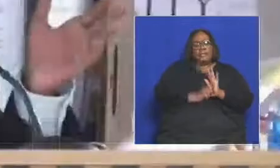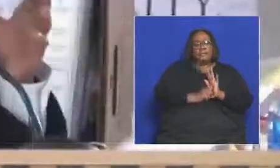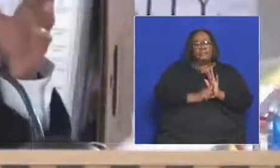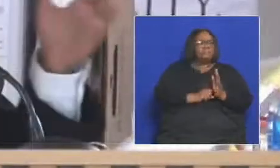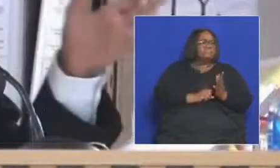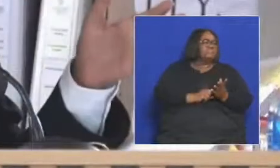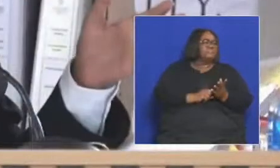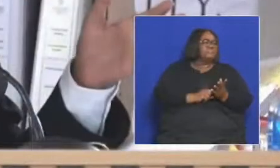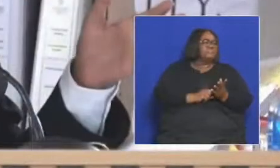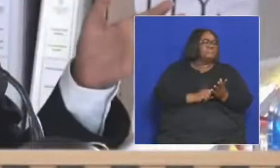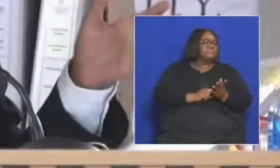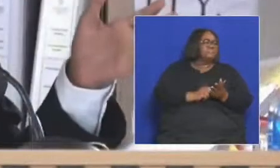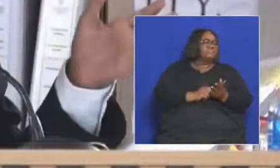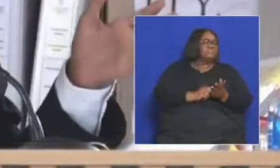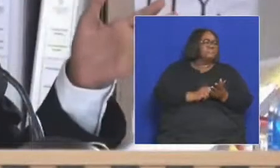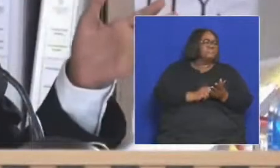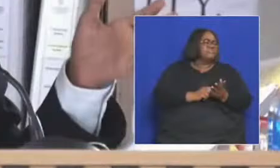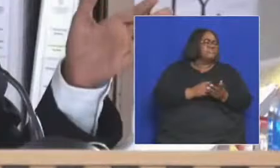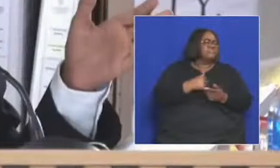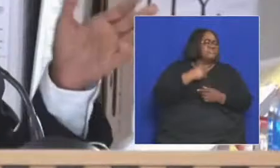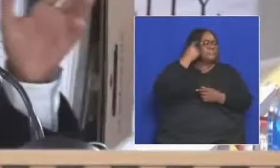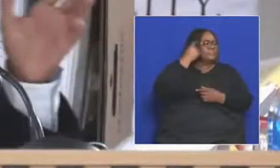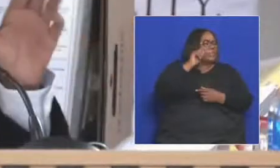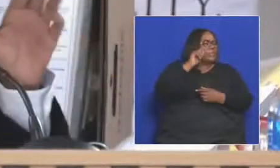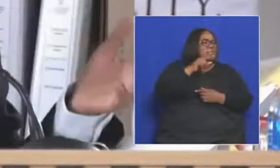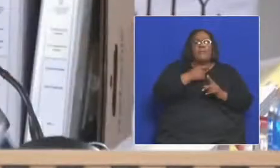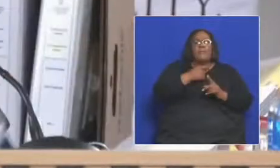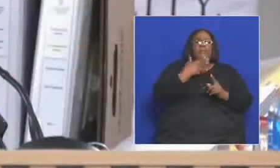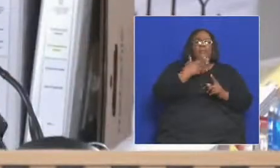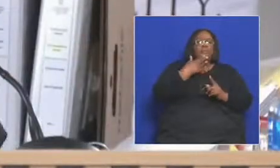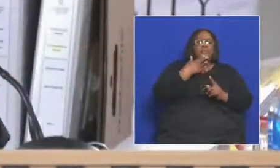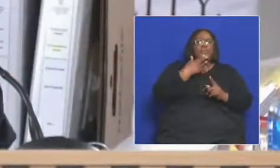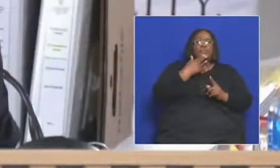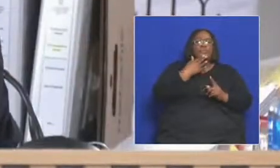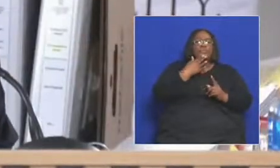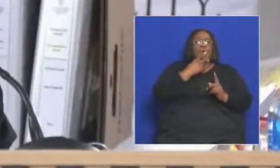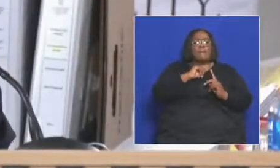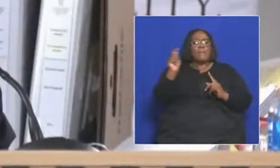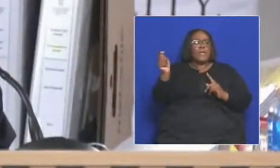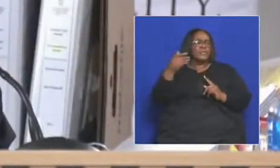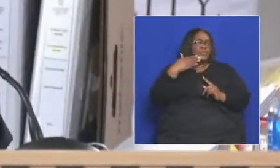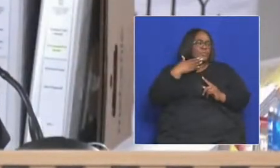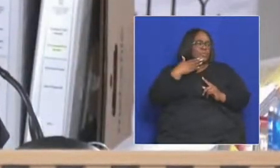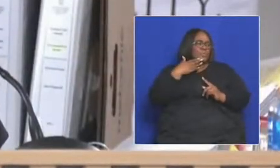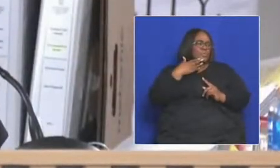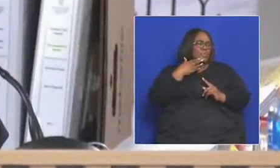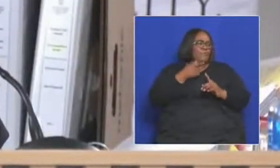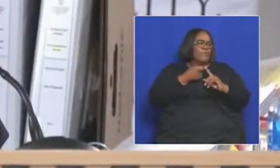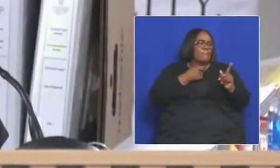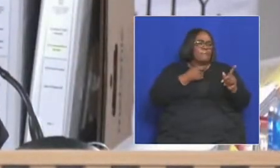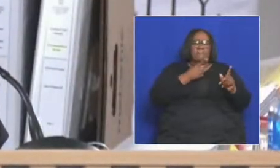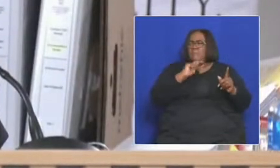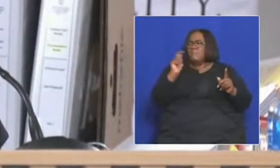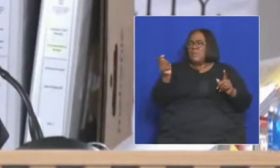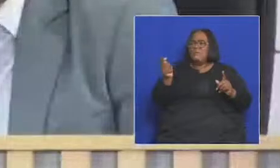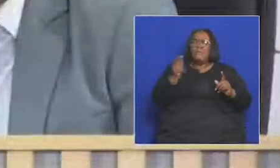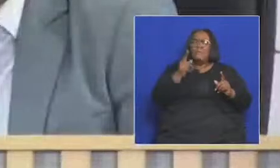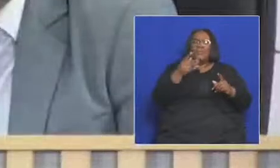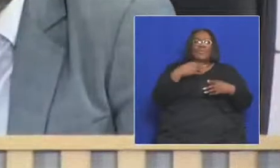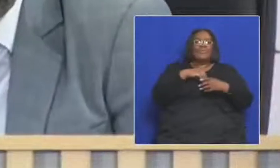payment, I don't know from who to who, but between Mr. Msibi and Mr. Maumela. How do you get into the equation